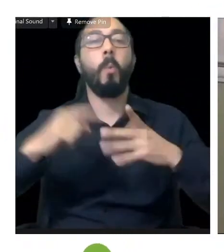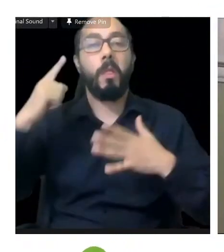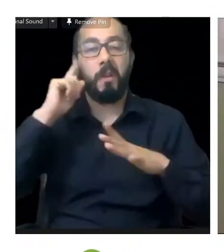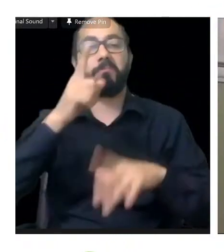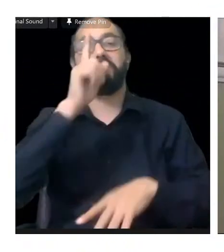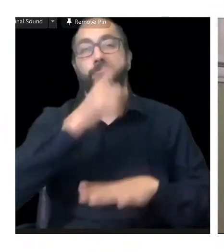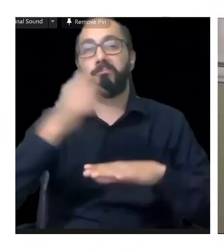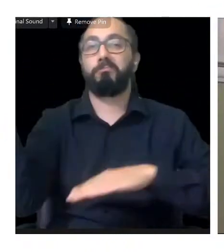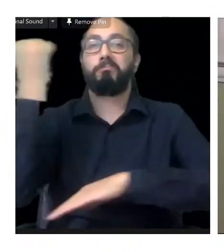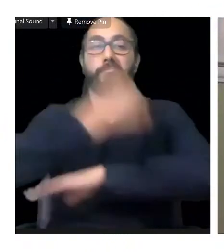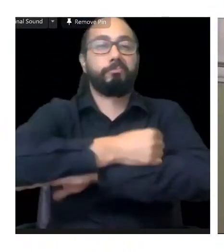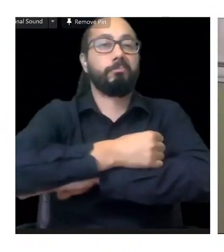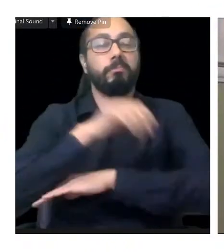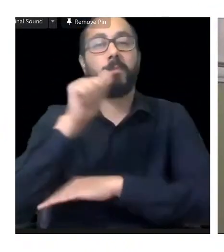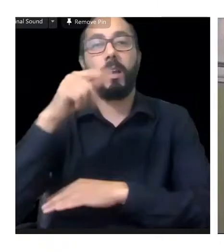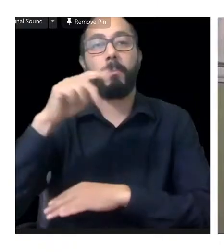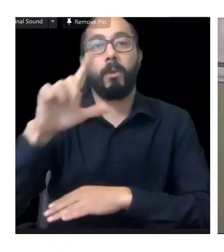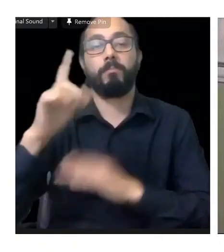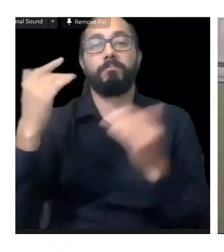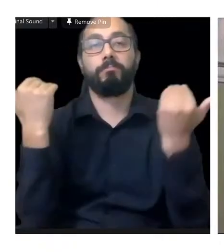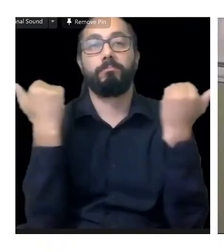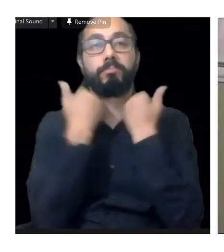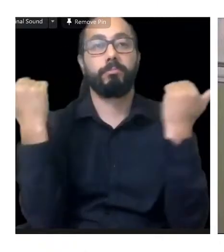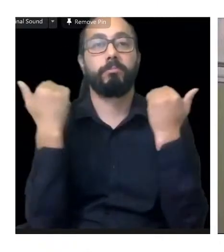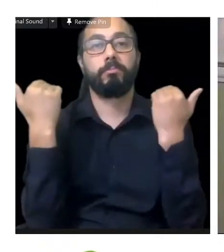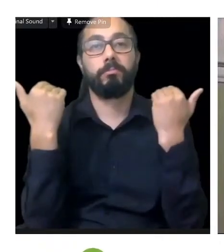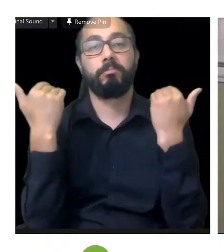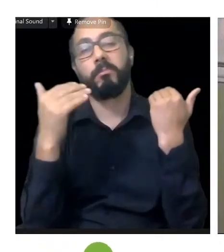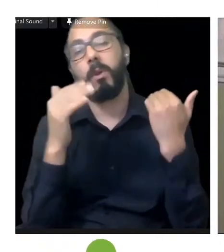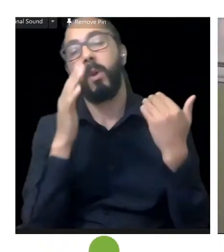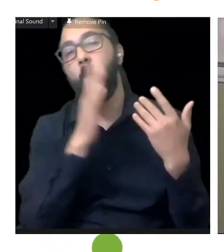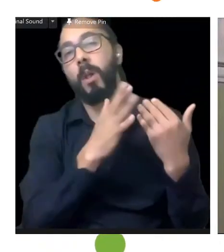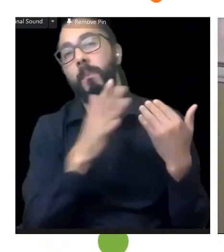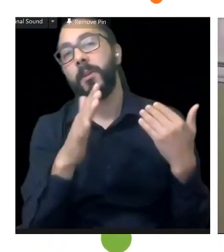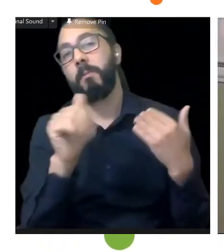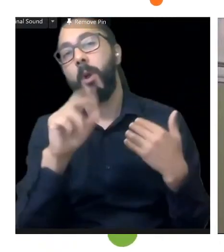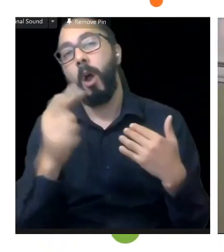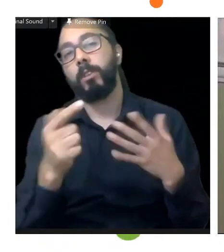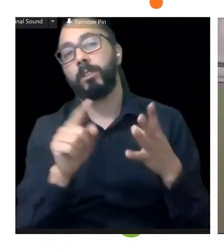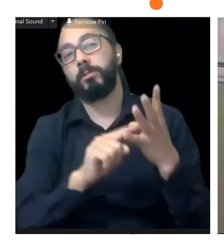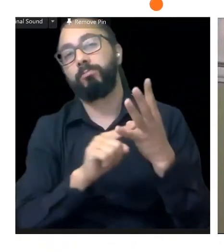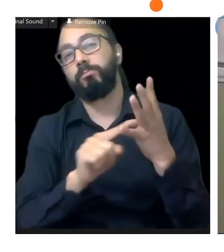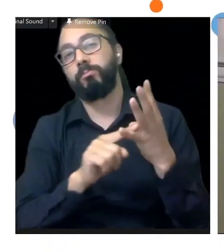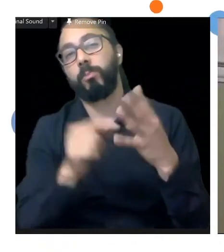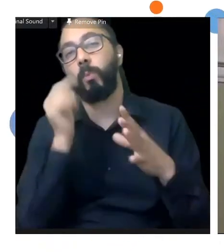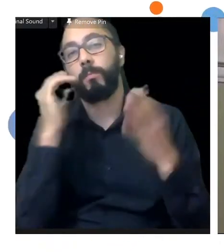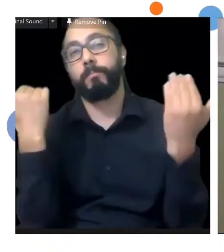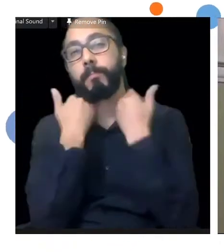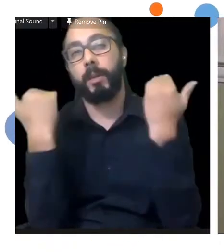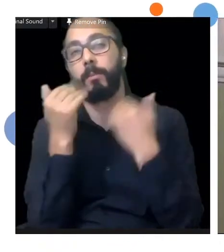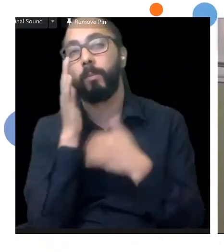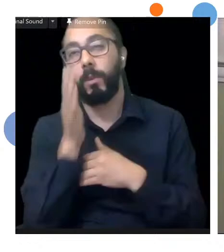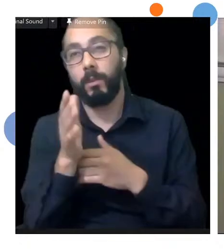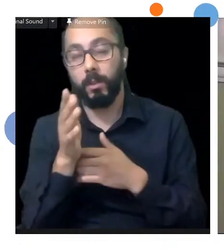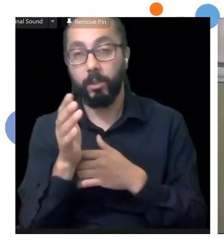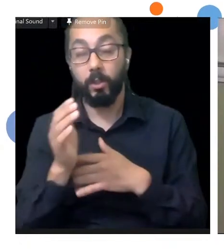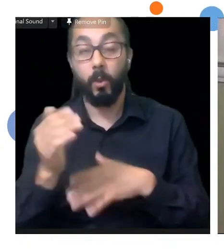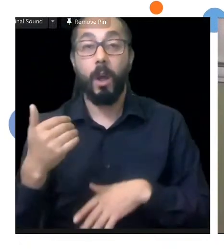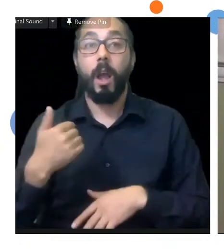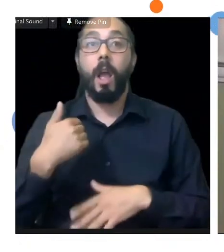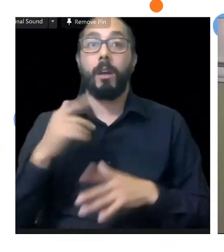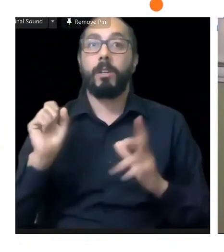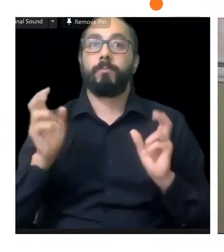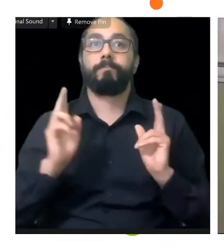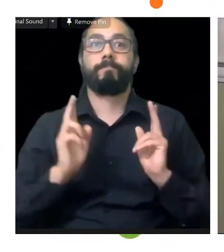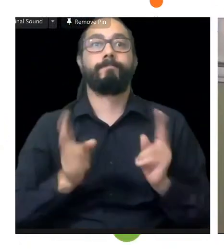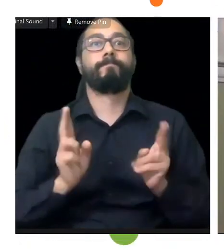April that we would be bankrupt by the end of August 2020. So we had a very, very immediate timeline